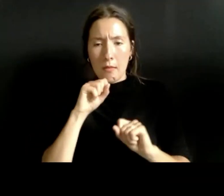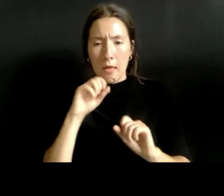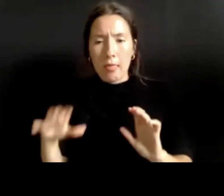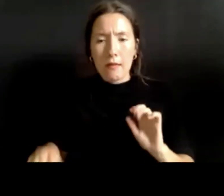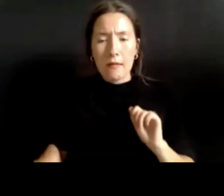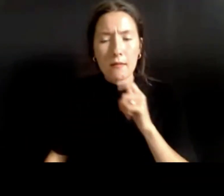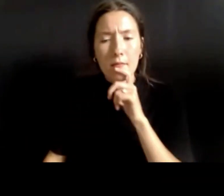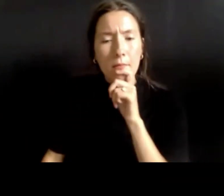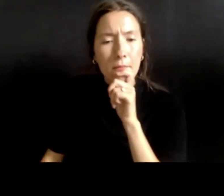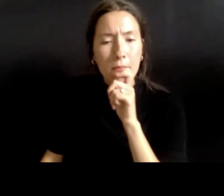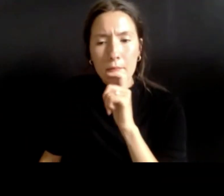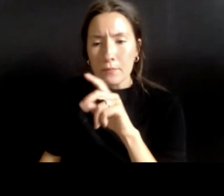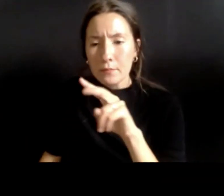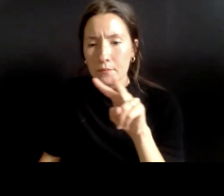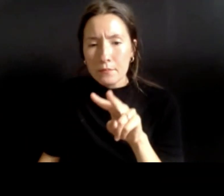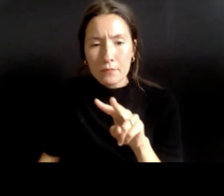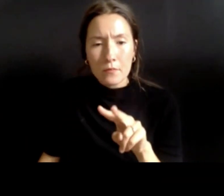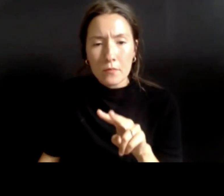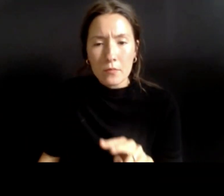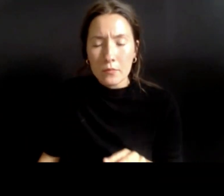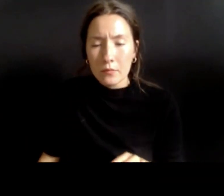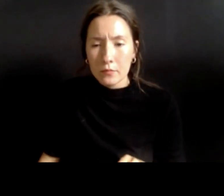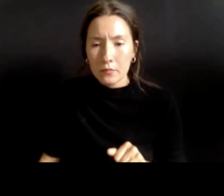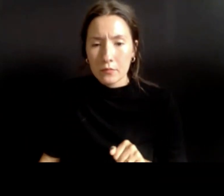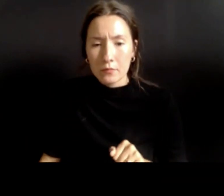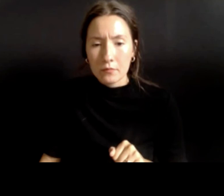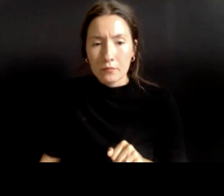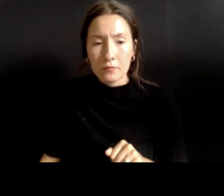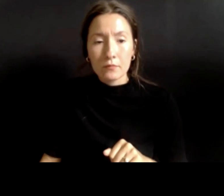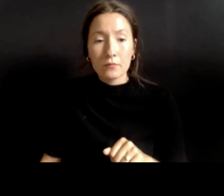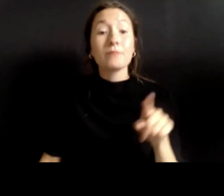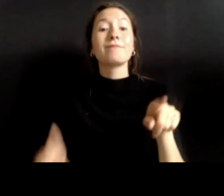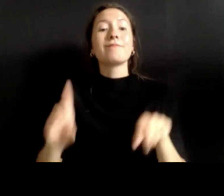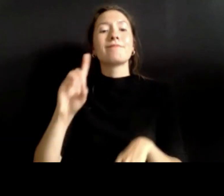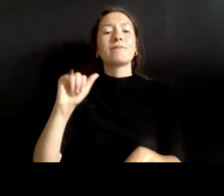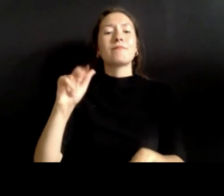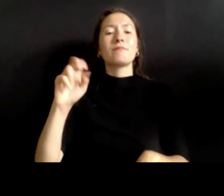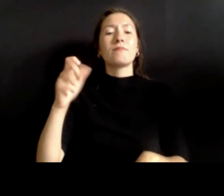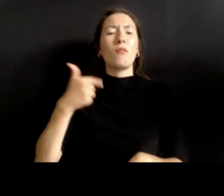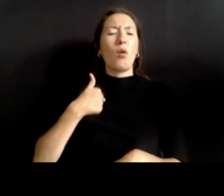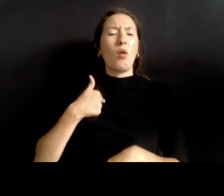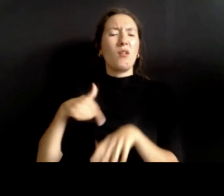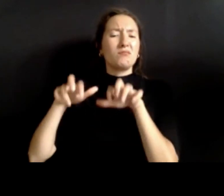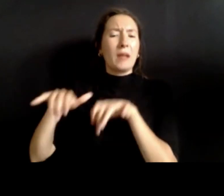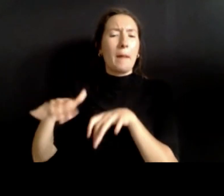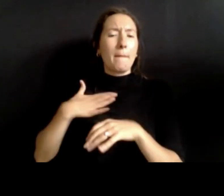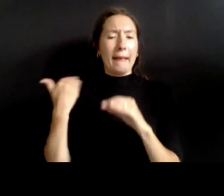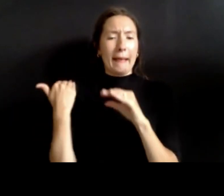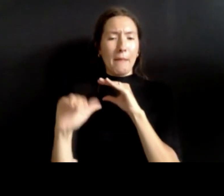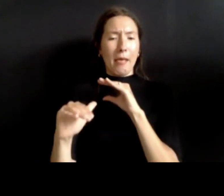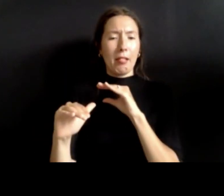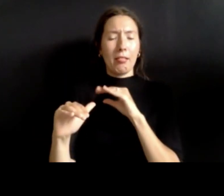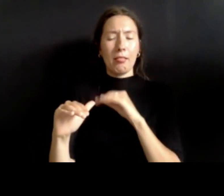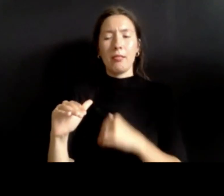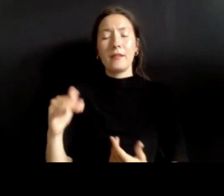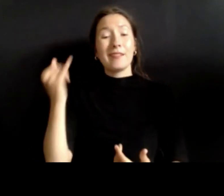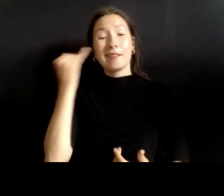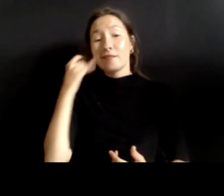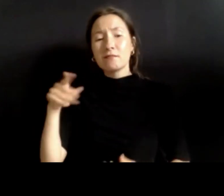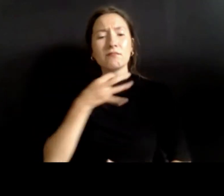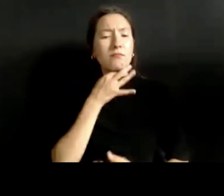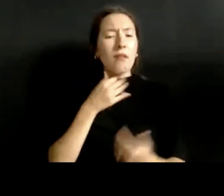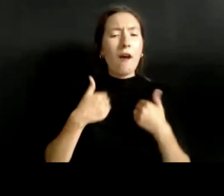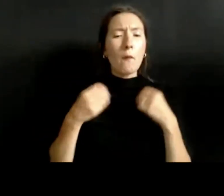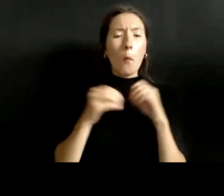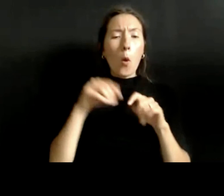email in chat if anybody would like to continue the conversation. I've got my email here in chat. Feel free to connect